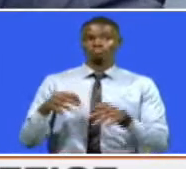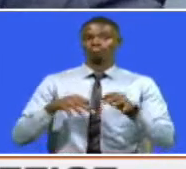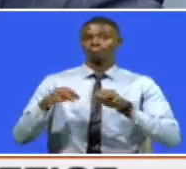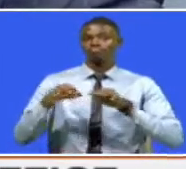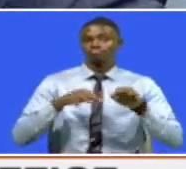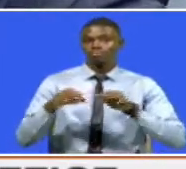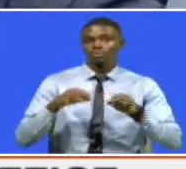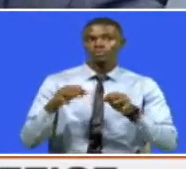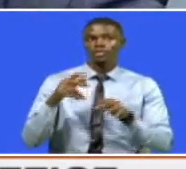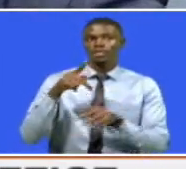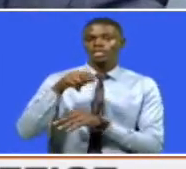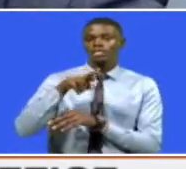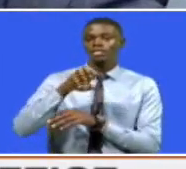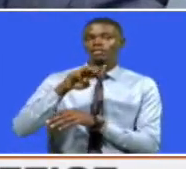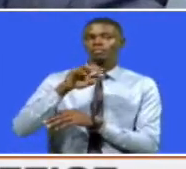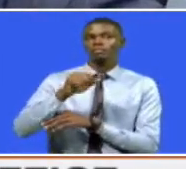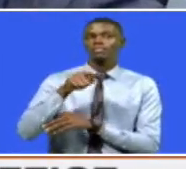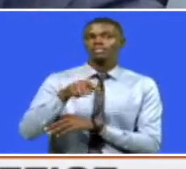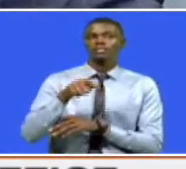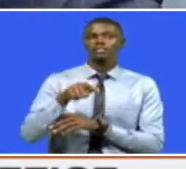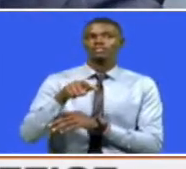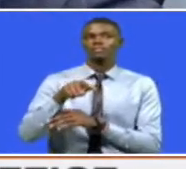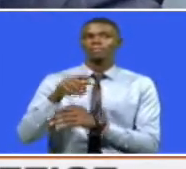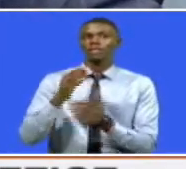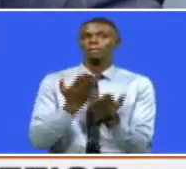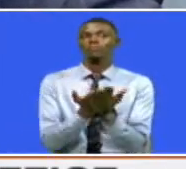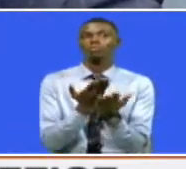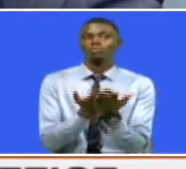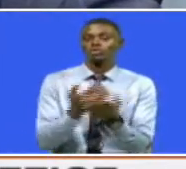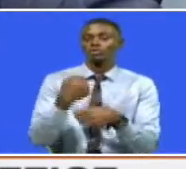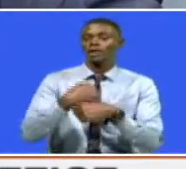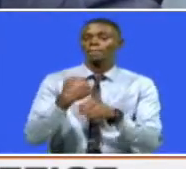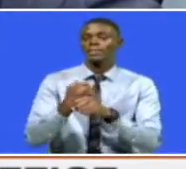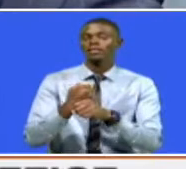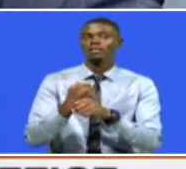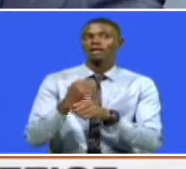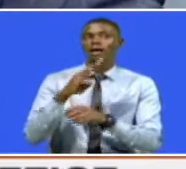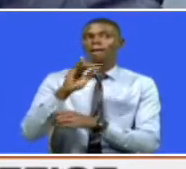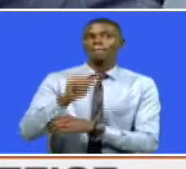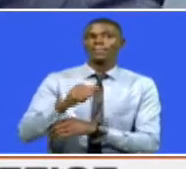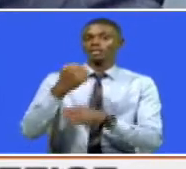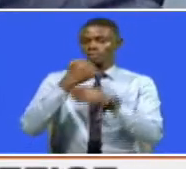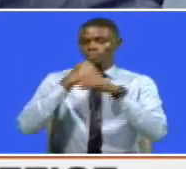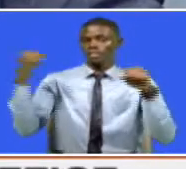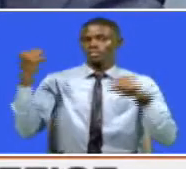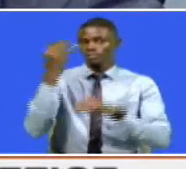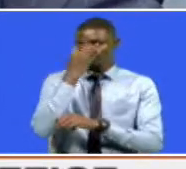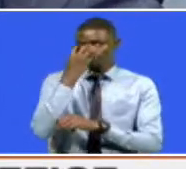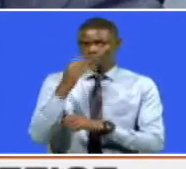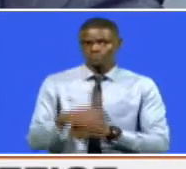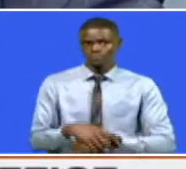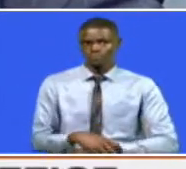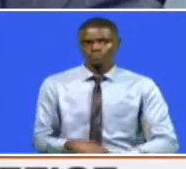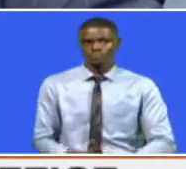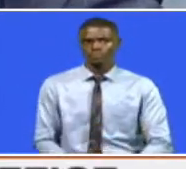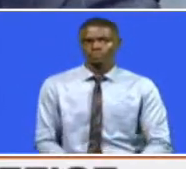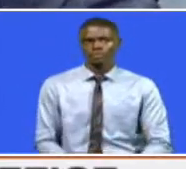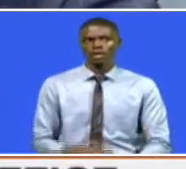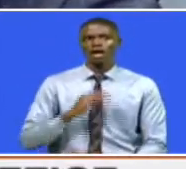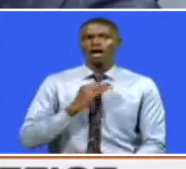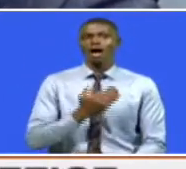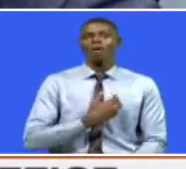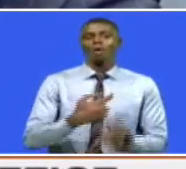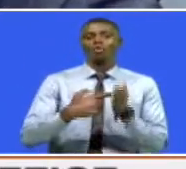the premise on the basis of which this proposition was made by His Excellency the President. Now, our cost